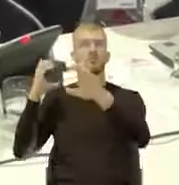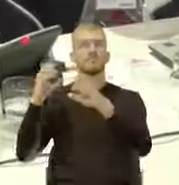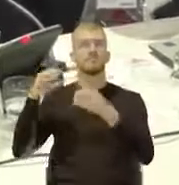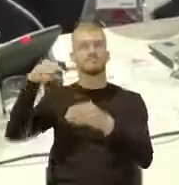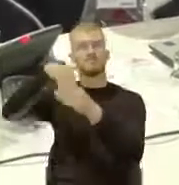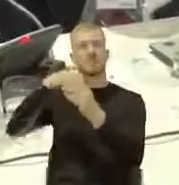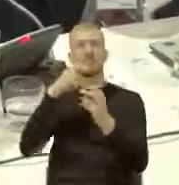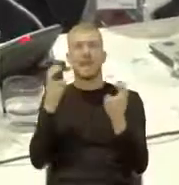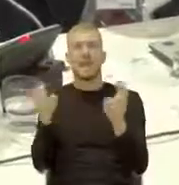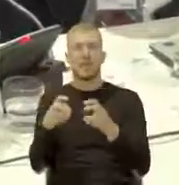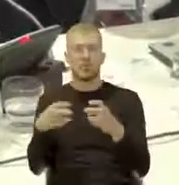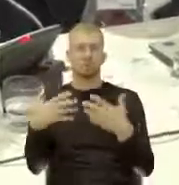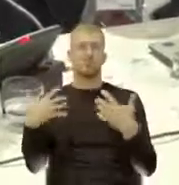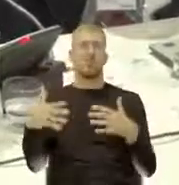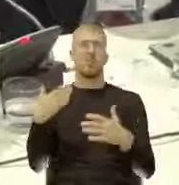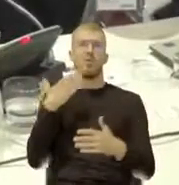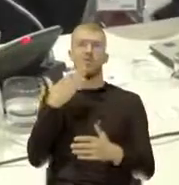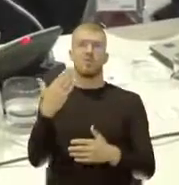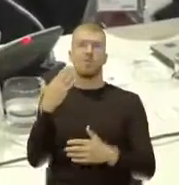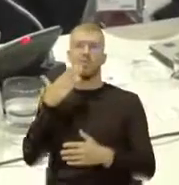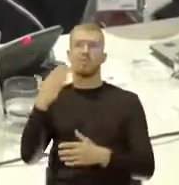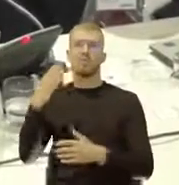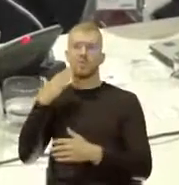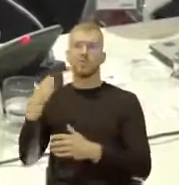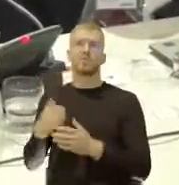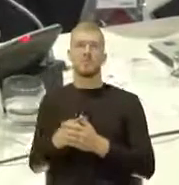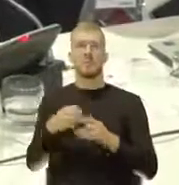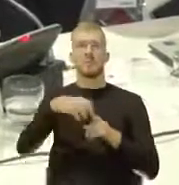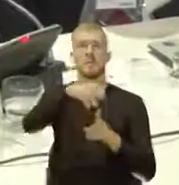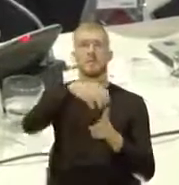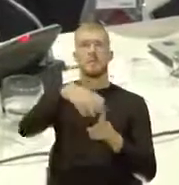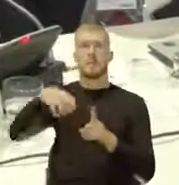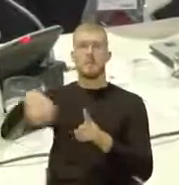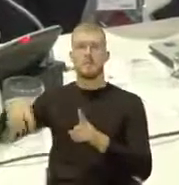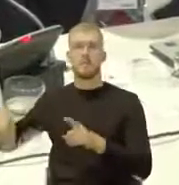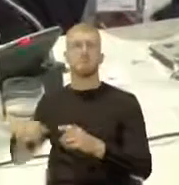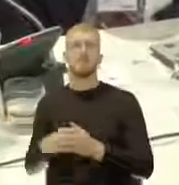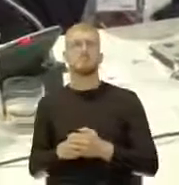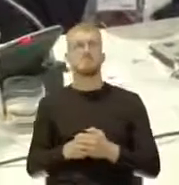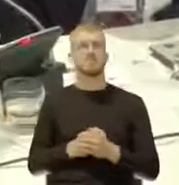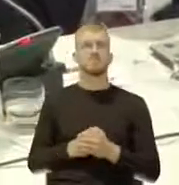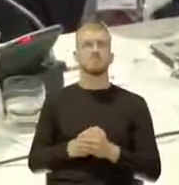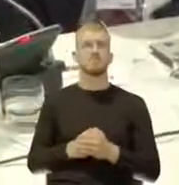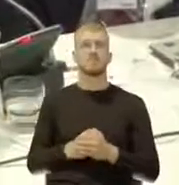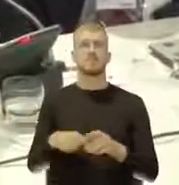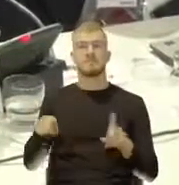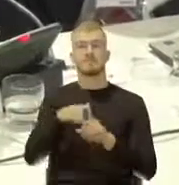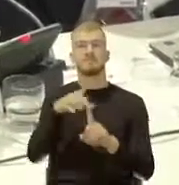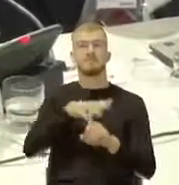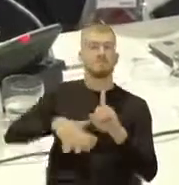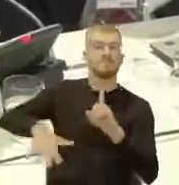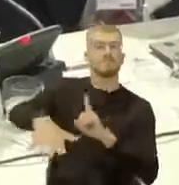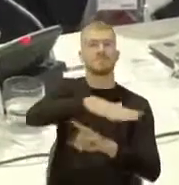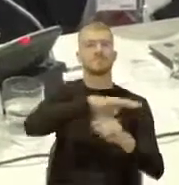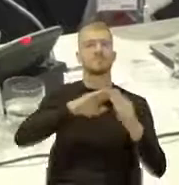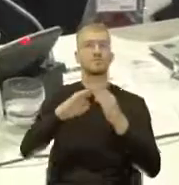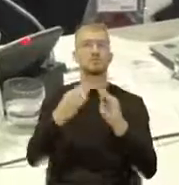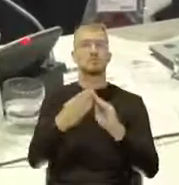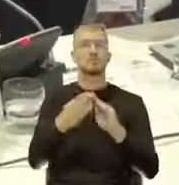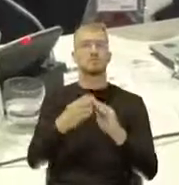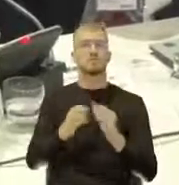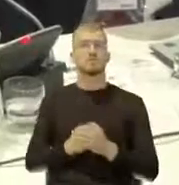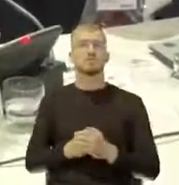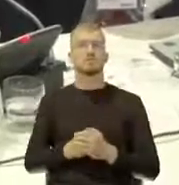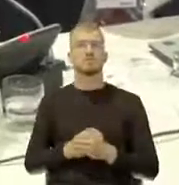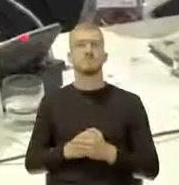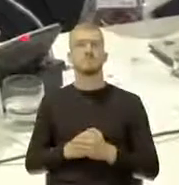metropolitan area, even though we don't have a metropolitan area in Romania and we don't have the laws to apply, we fought after